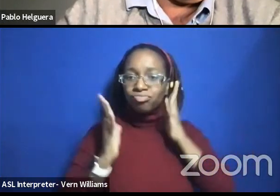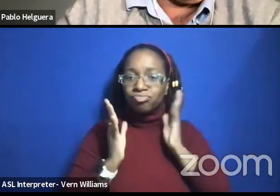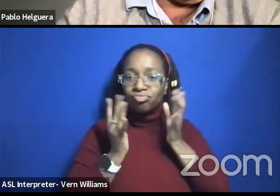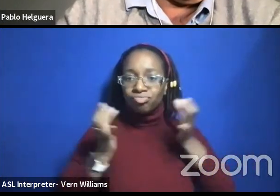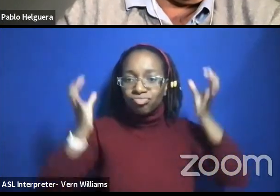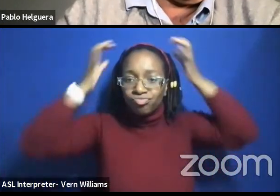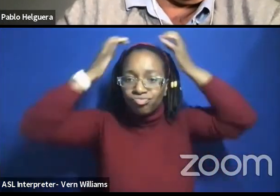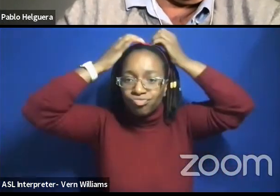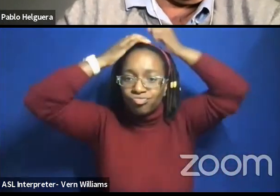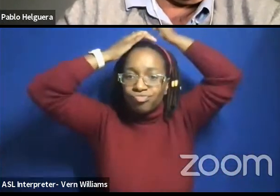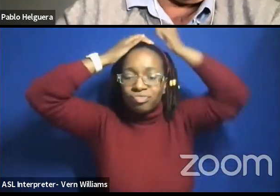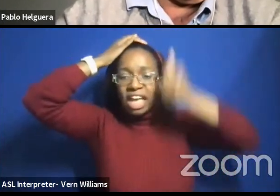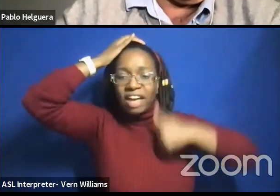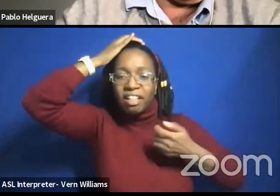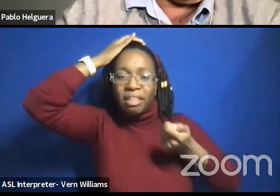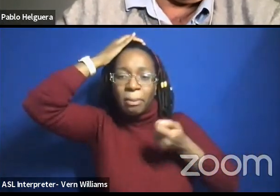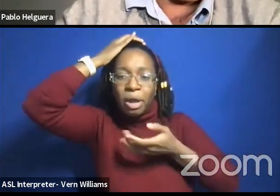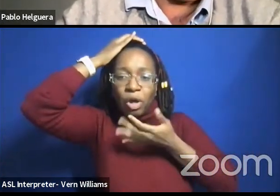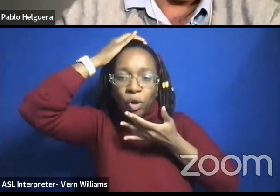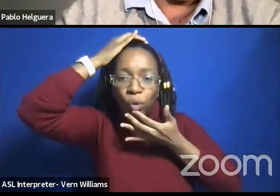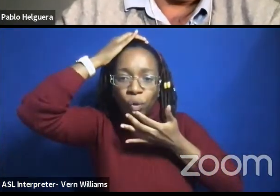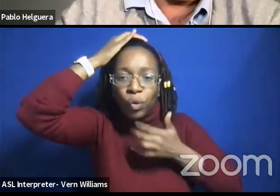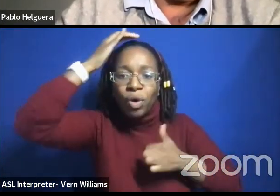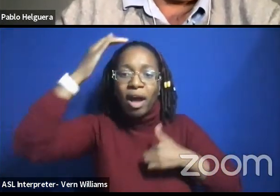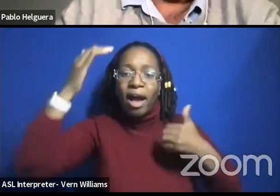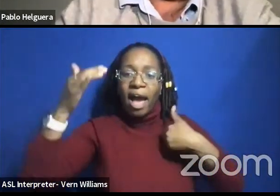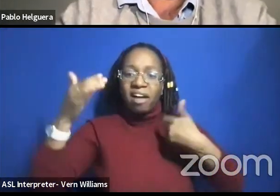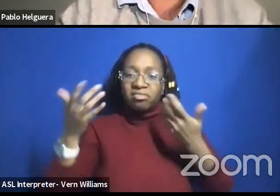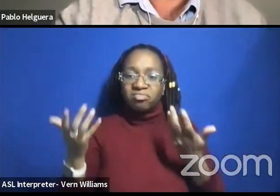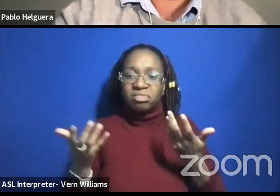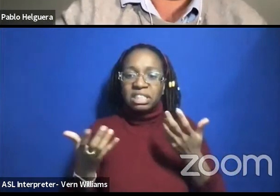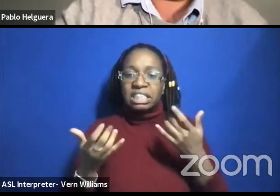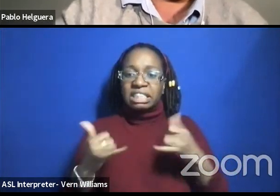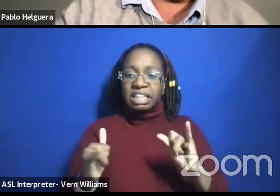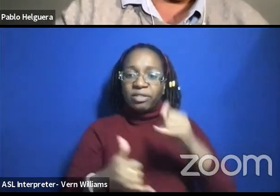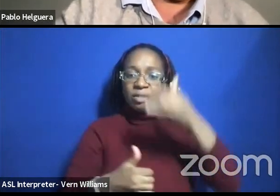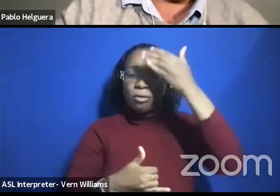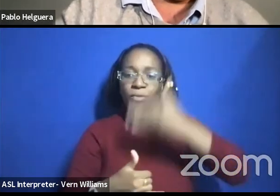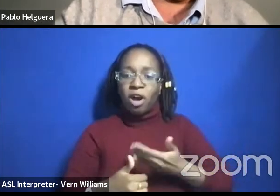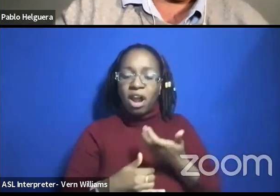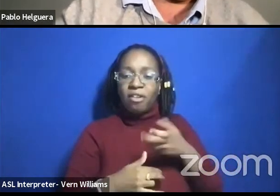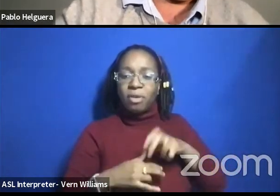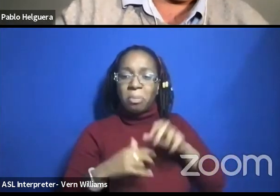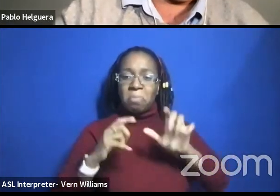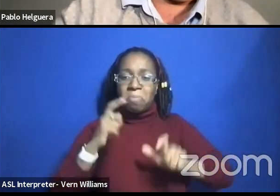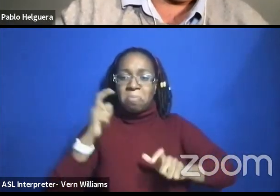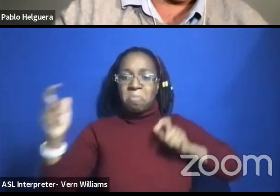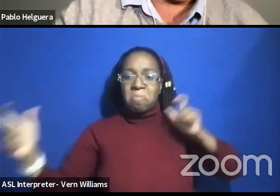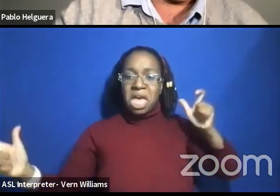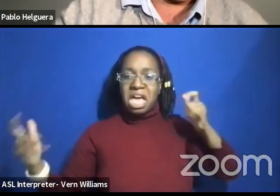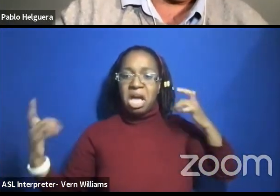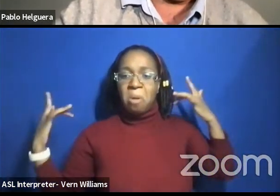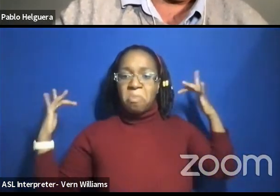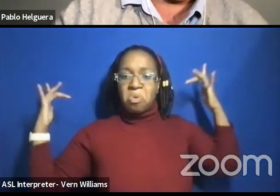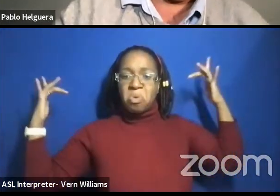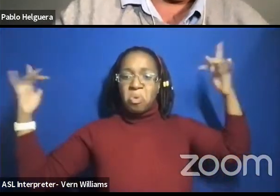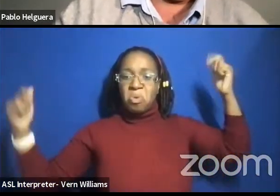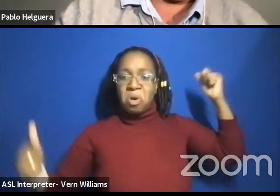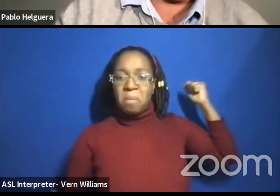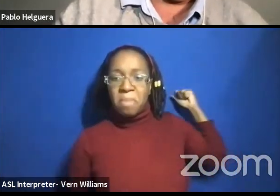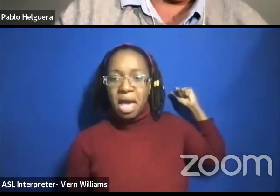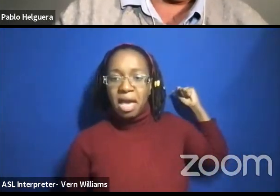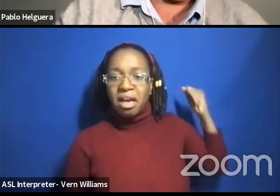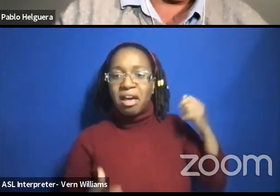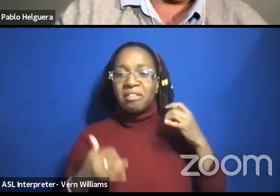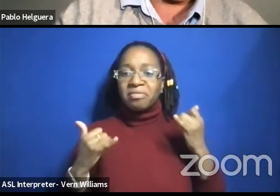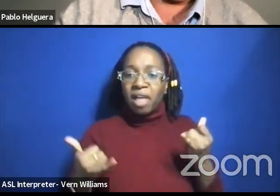shiny piece of silver mylar that's hiding a few different things in my studio. I'm joining you tonight from the unceded native land of the Lenape